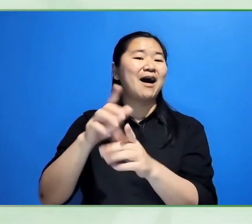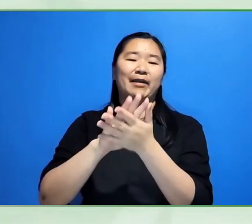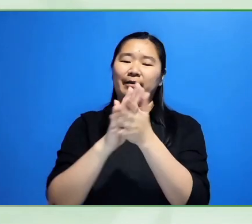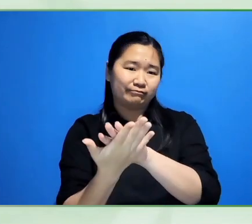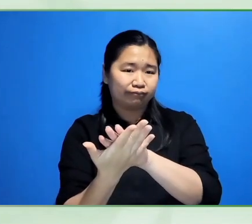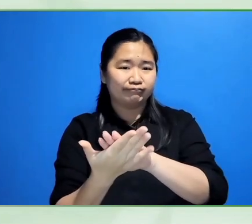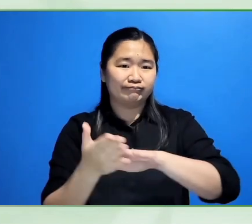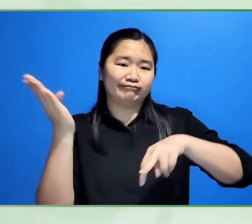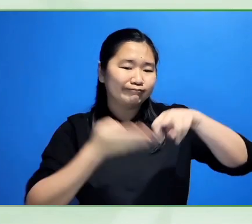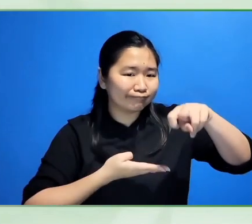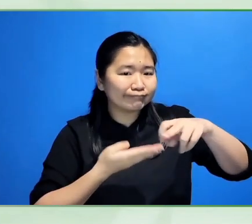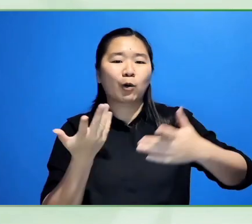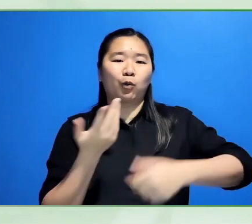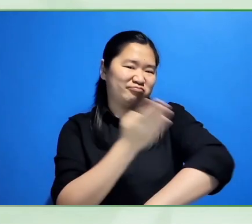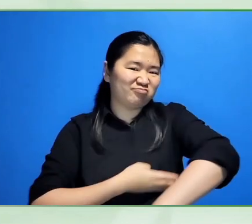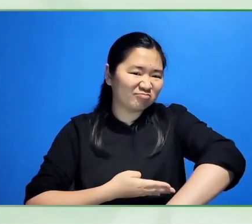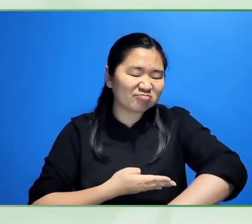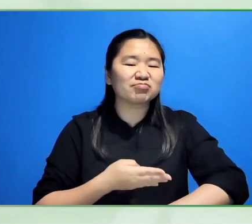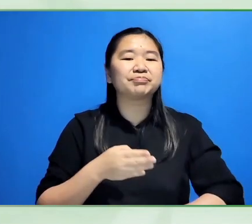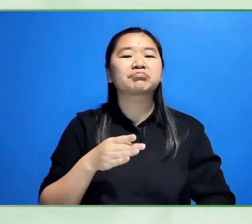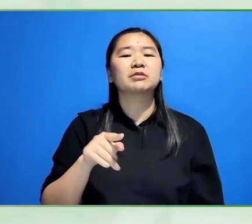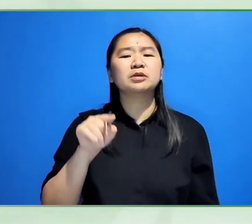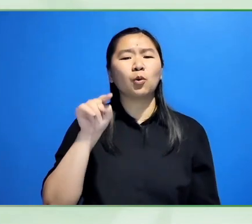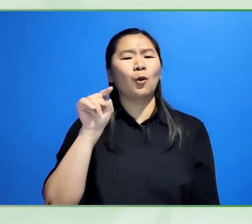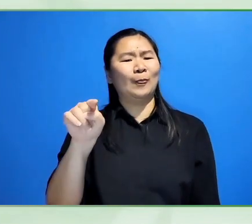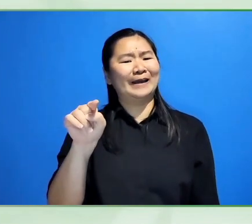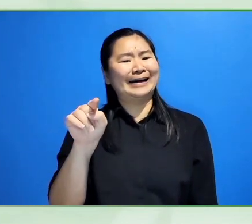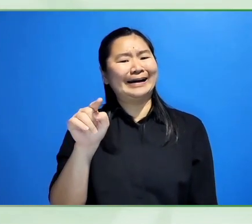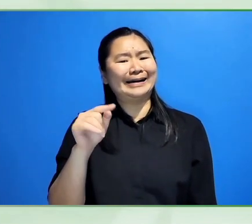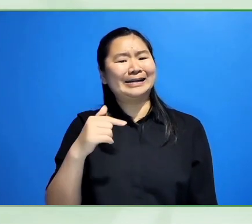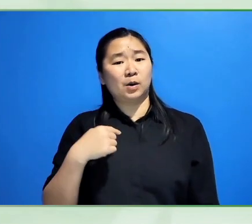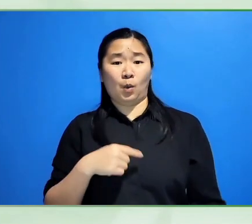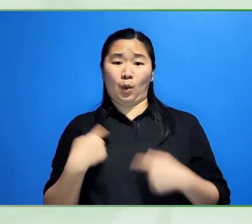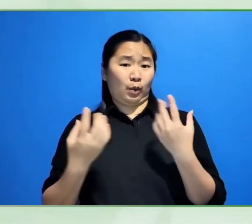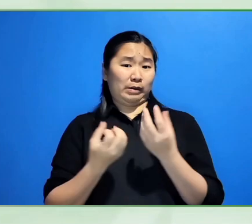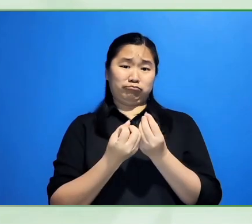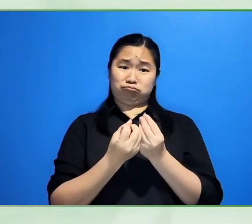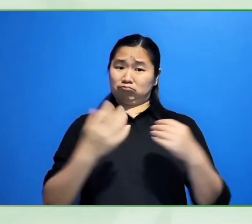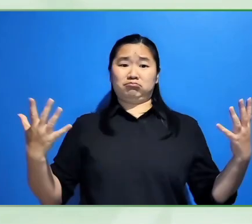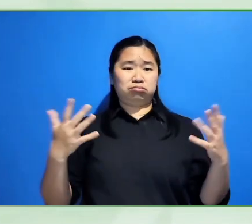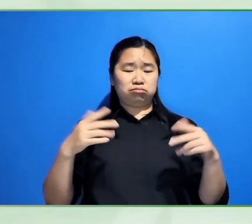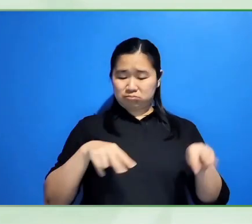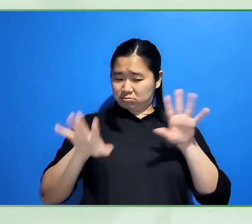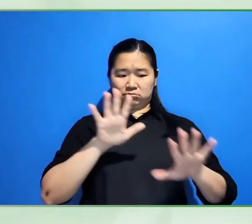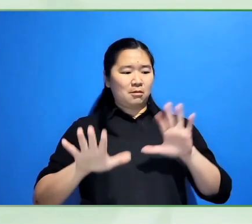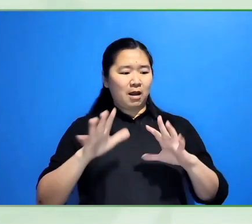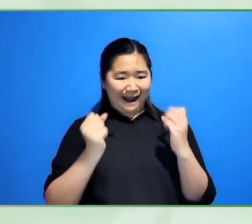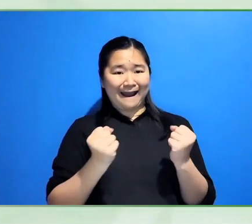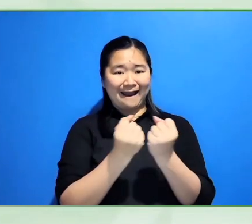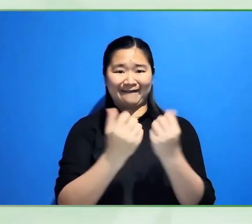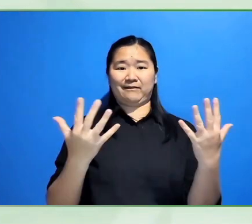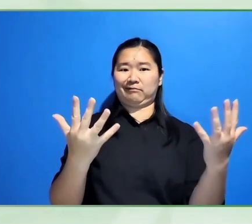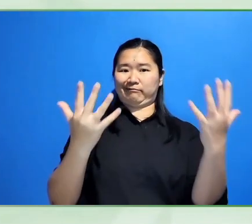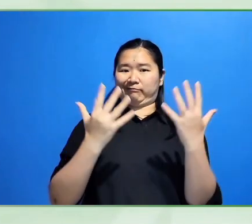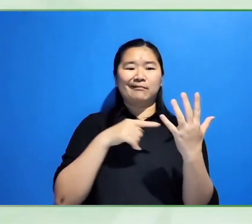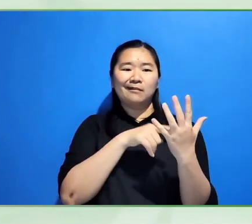is it possible to get a prosthetic limb without the patient being present? I